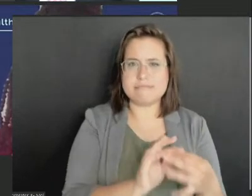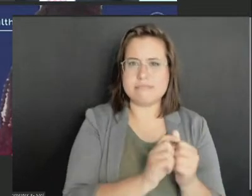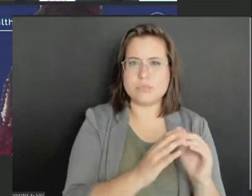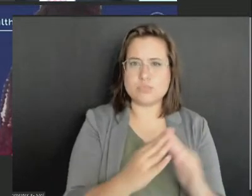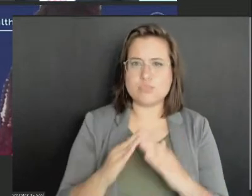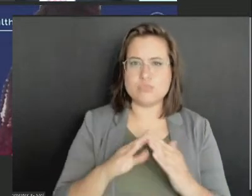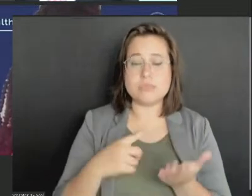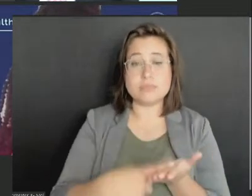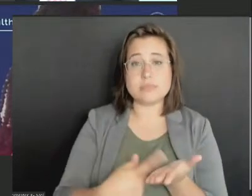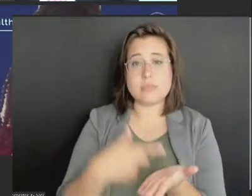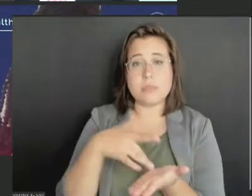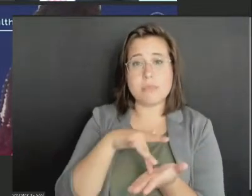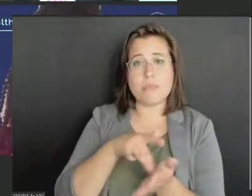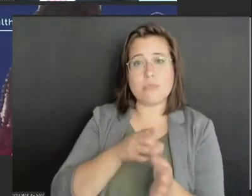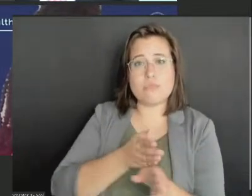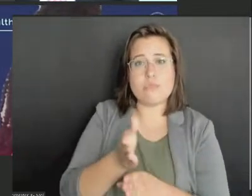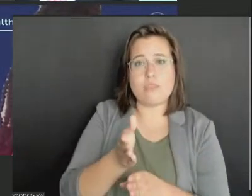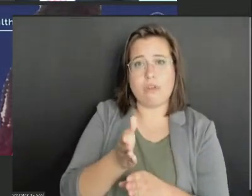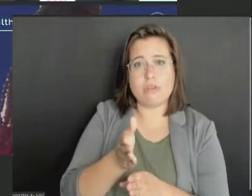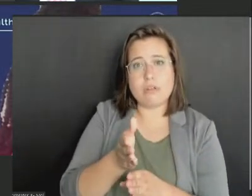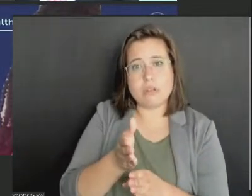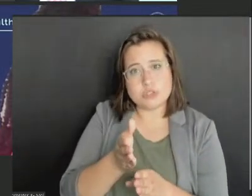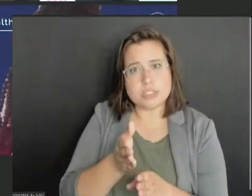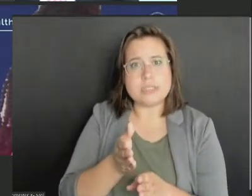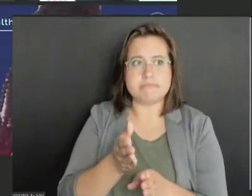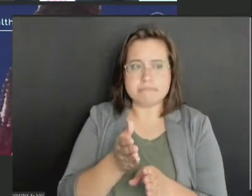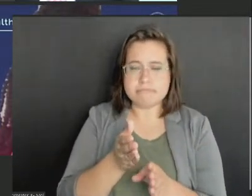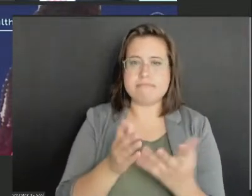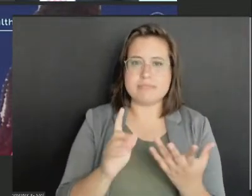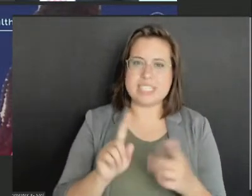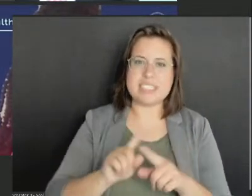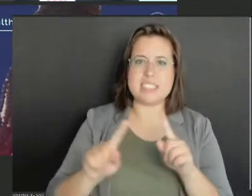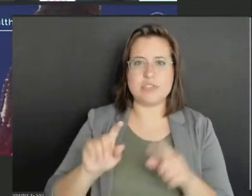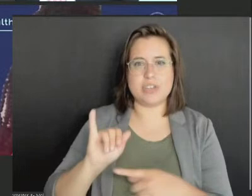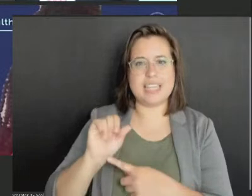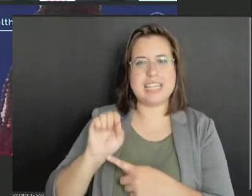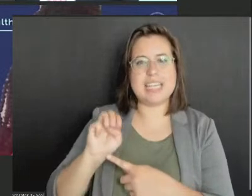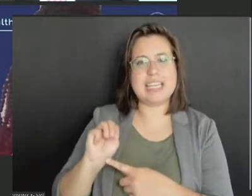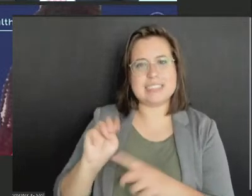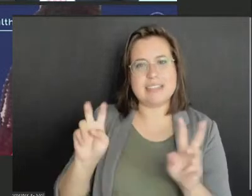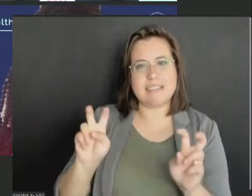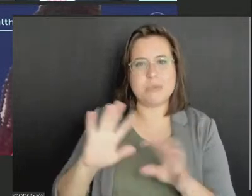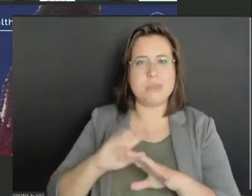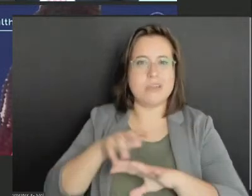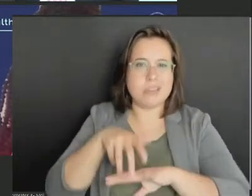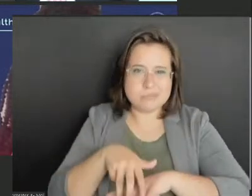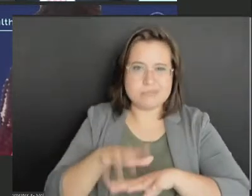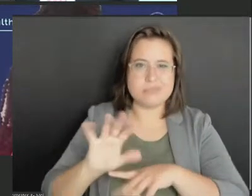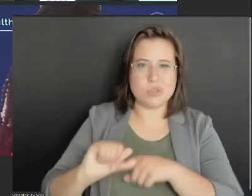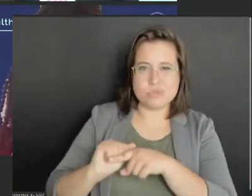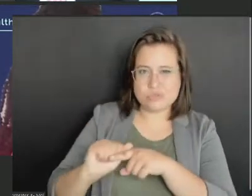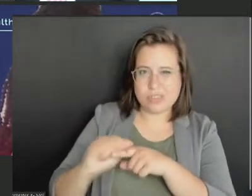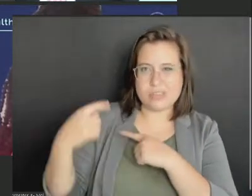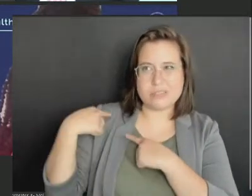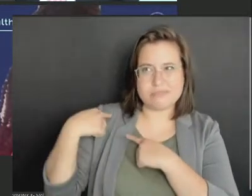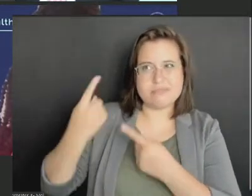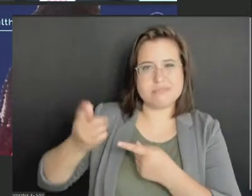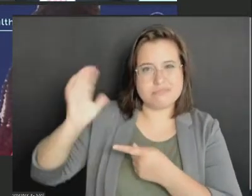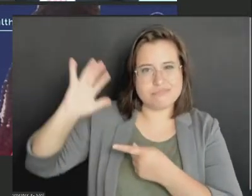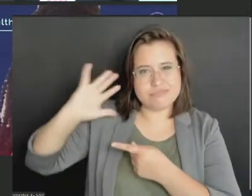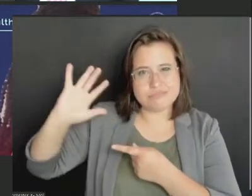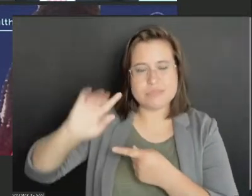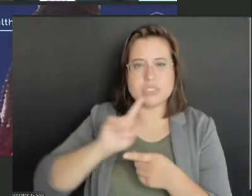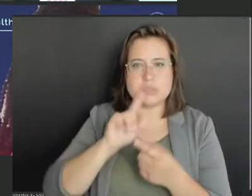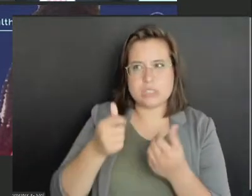medical profession has lots of different isms baked into how they do training. So really trying to uncover